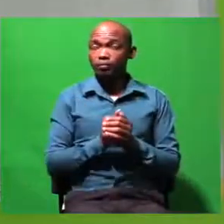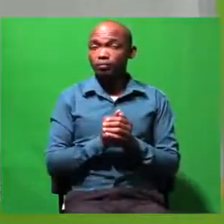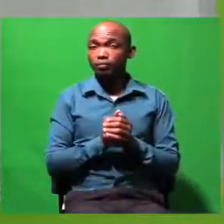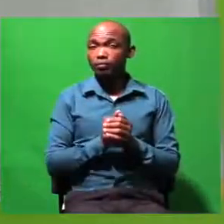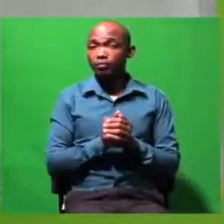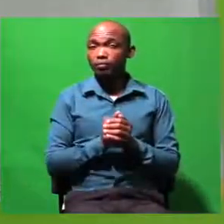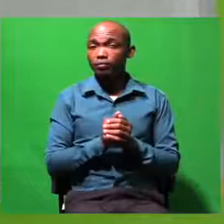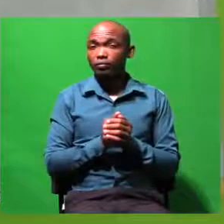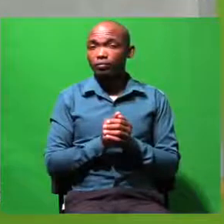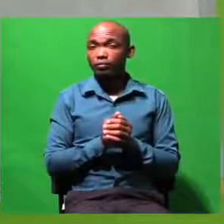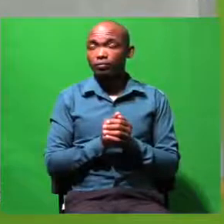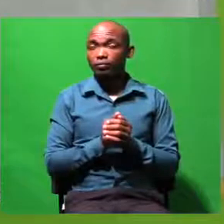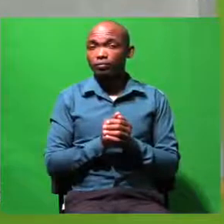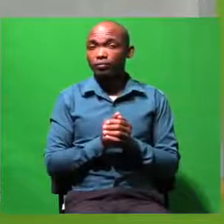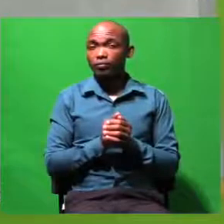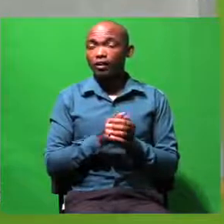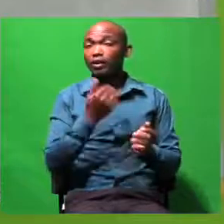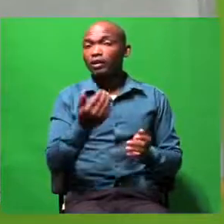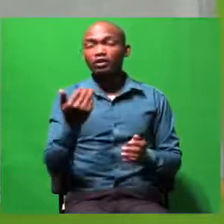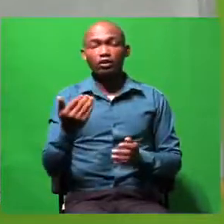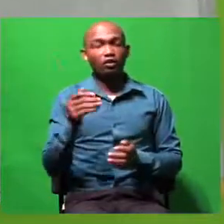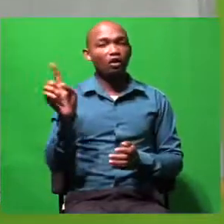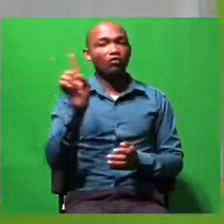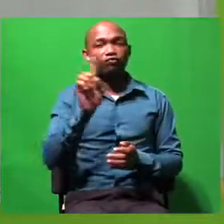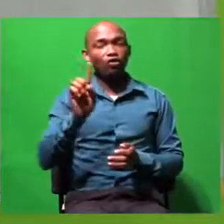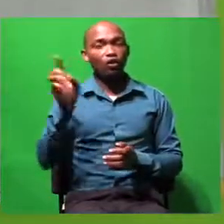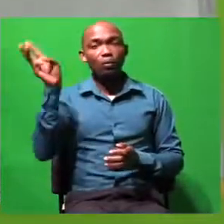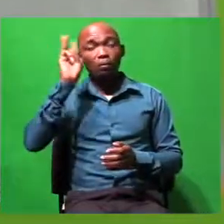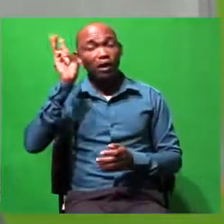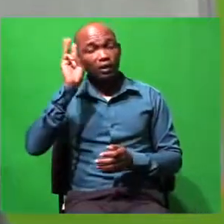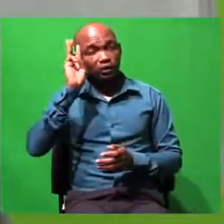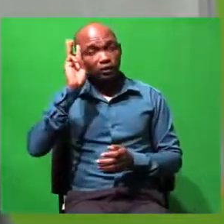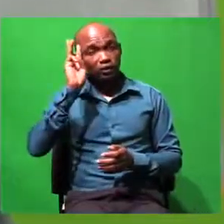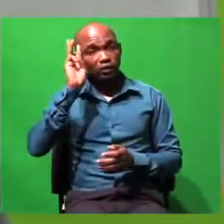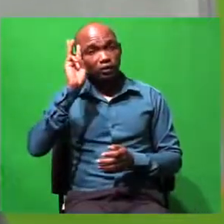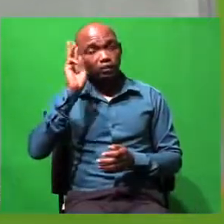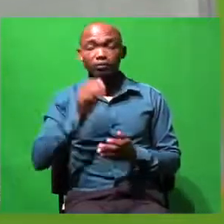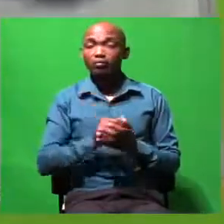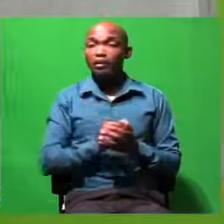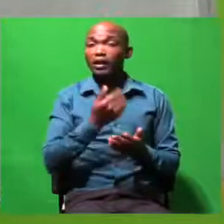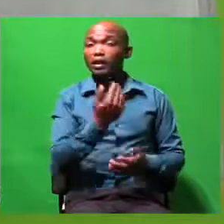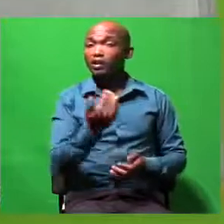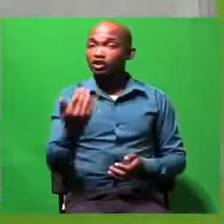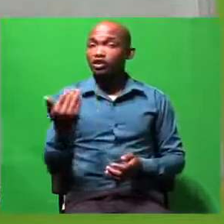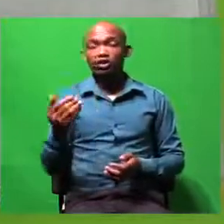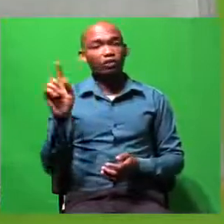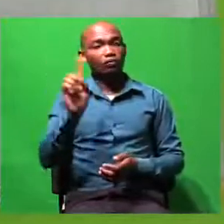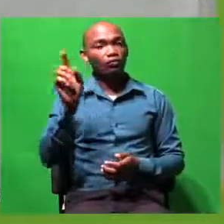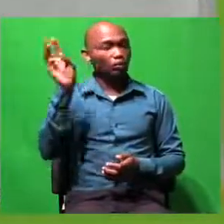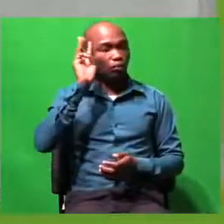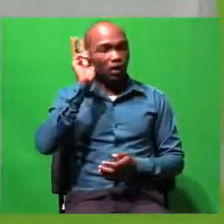compose the children who have no parents. Who have no